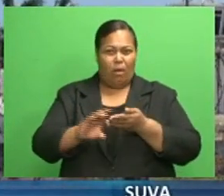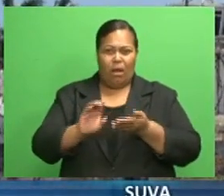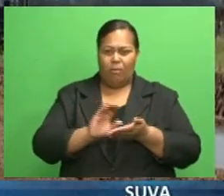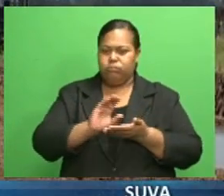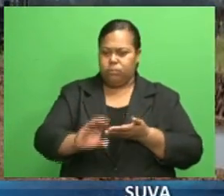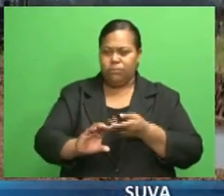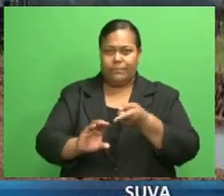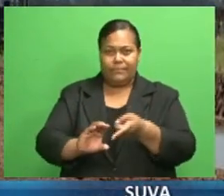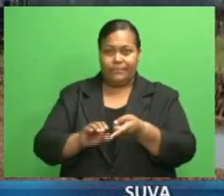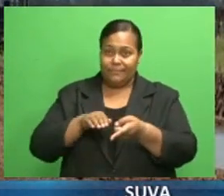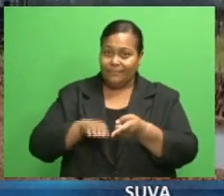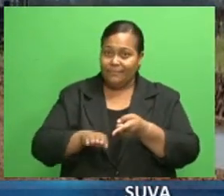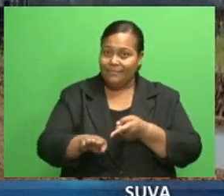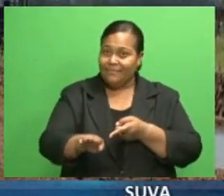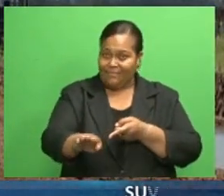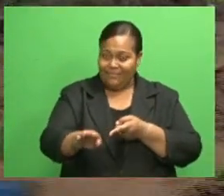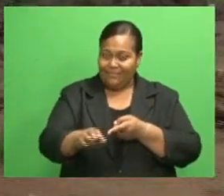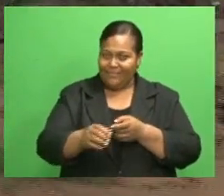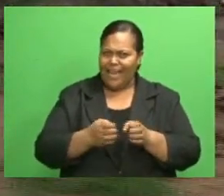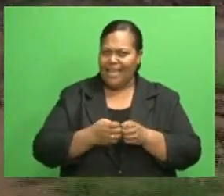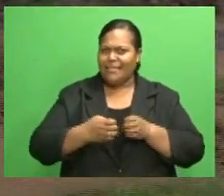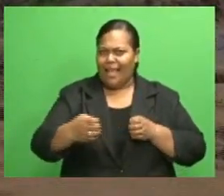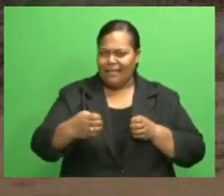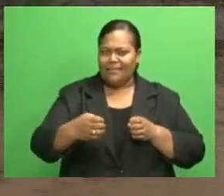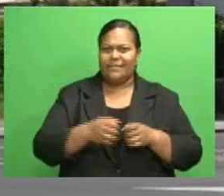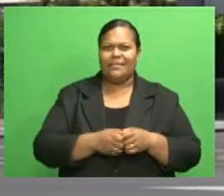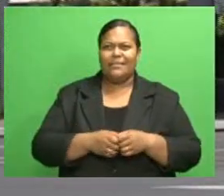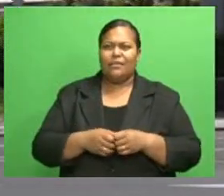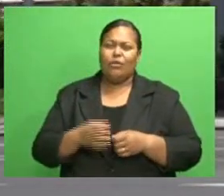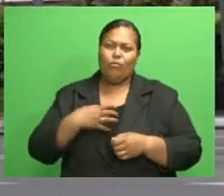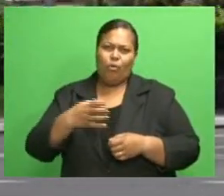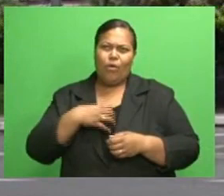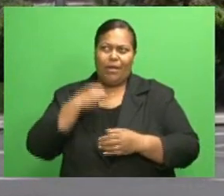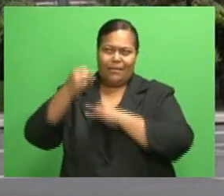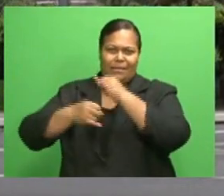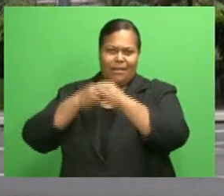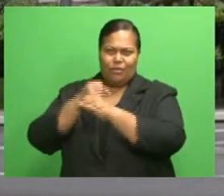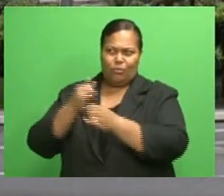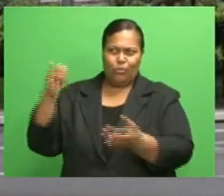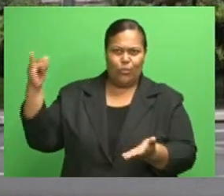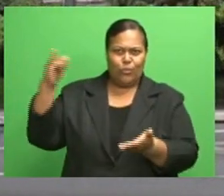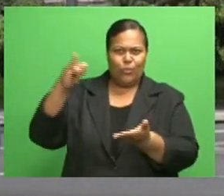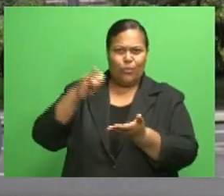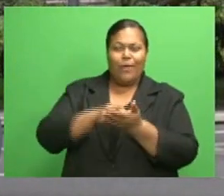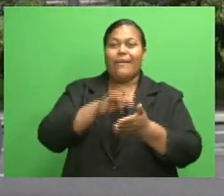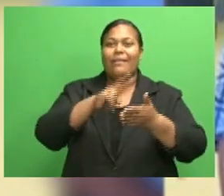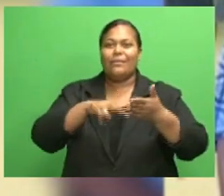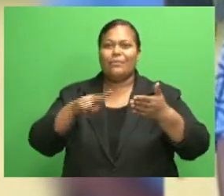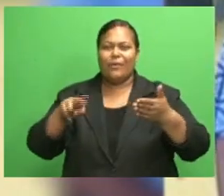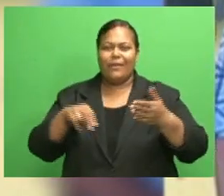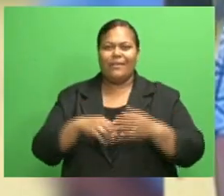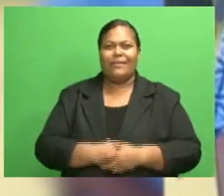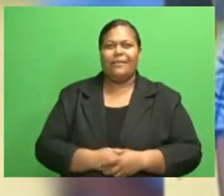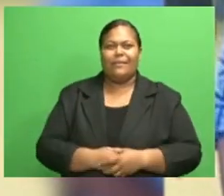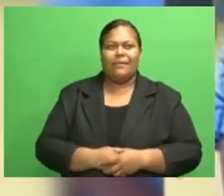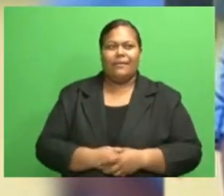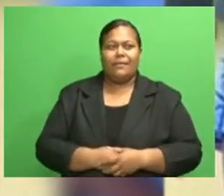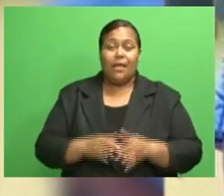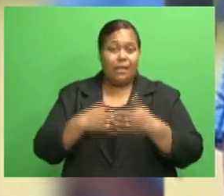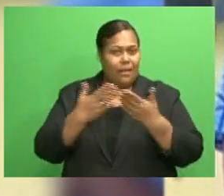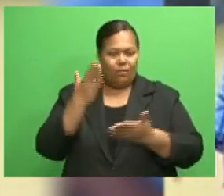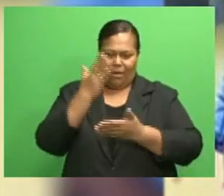is designed to enable more international flights to land in NAUSORI. So far, we are halfway across the